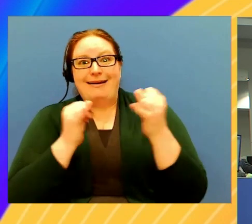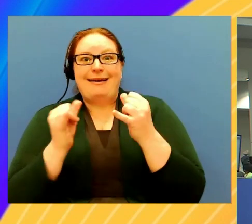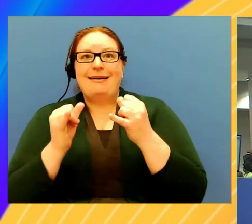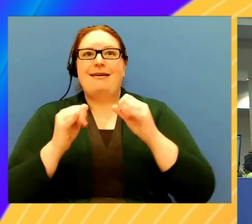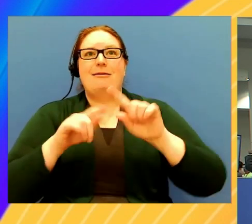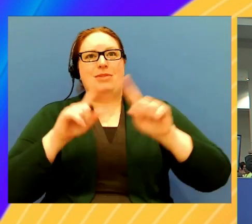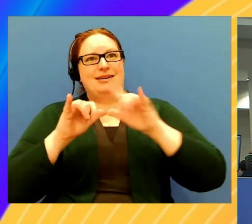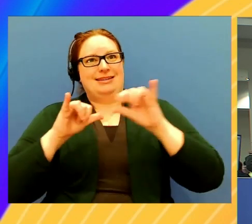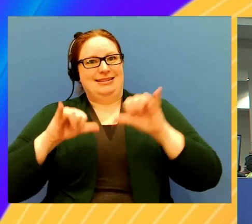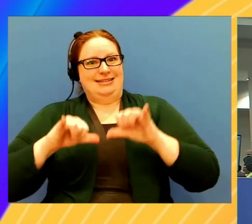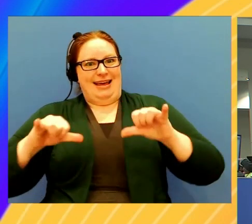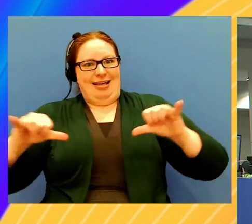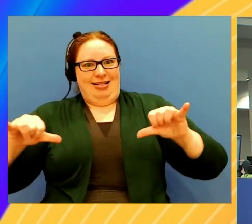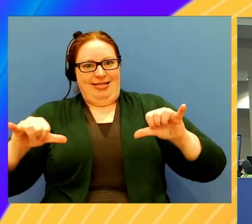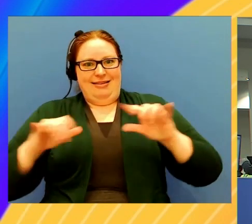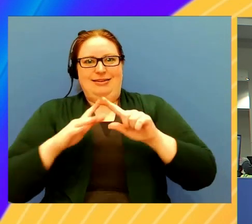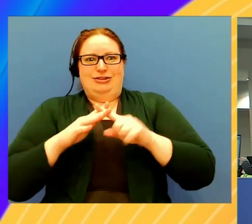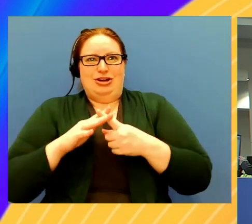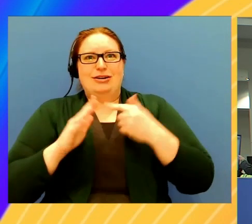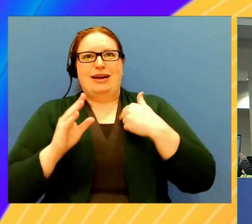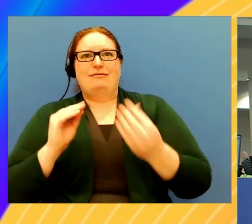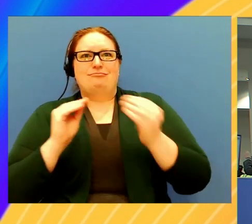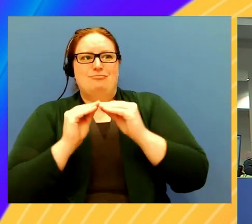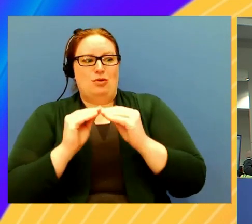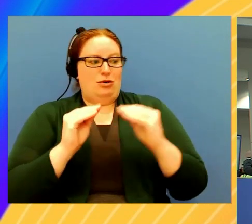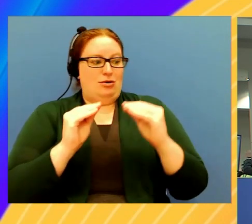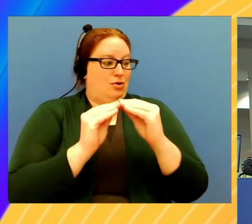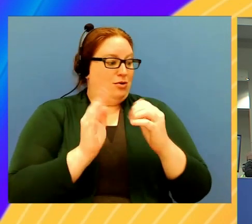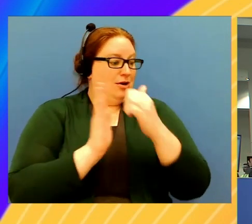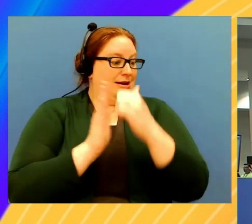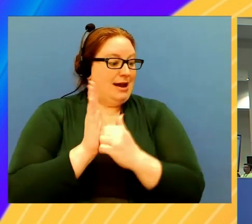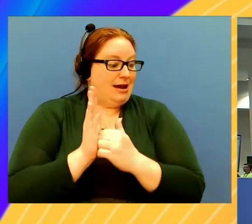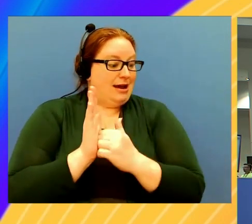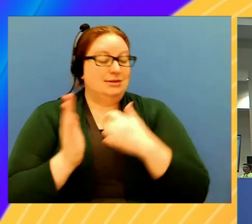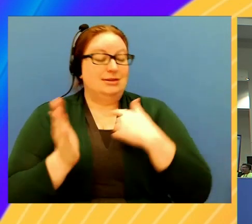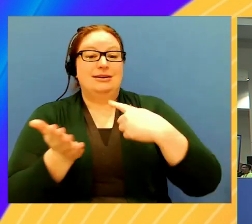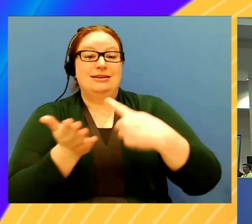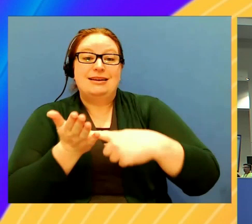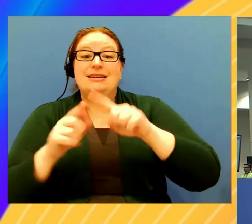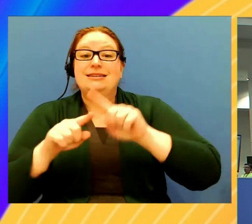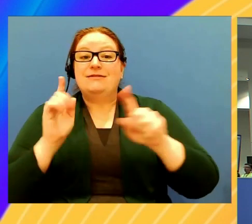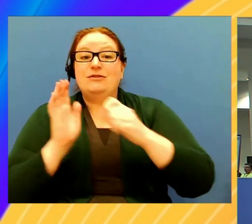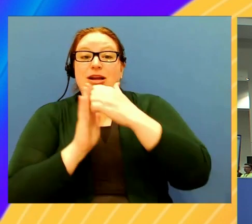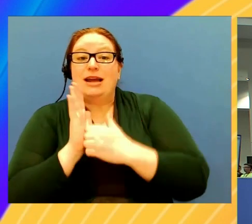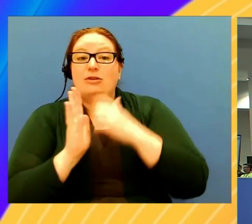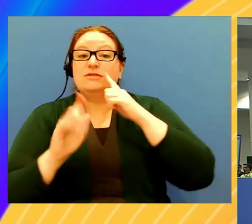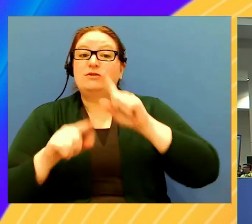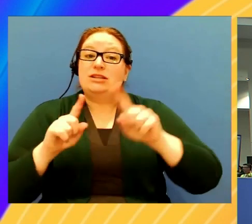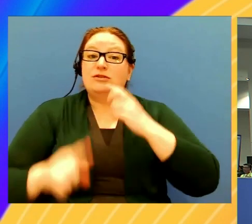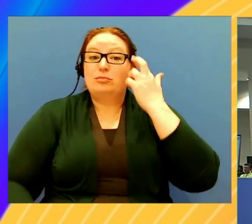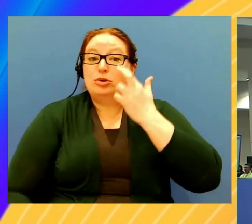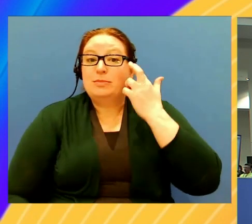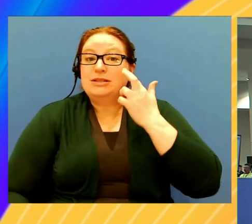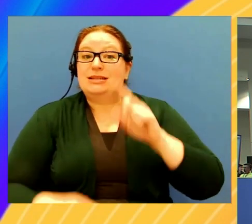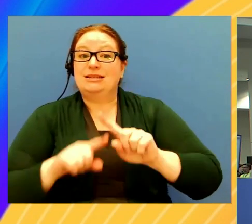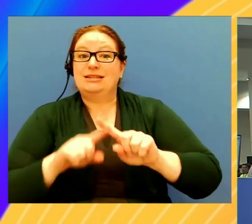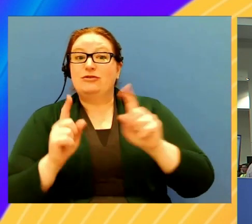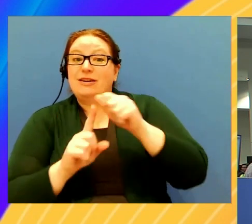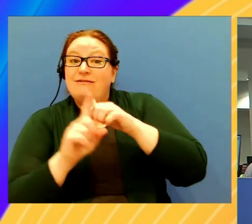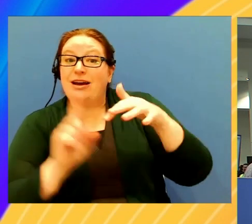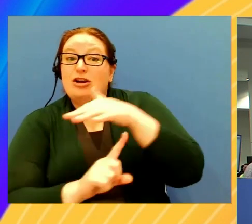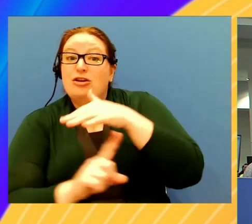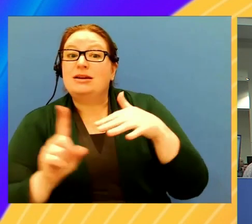scale and grow, you start to have more and more accounts. We talk about different accounts for different purposes, different environments. And